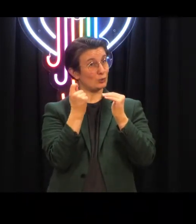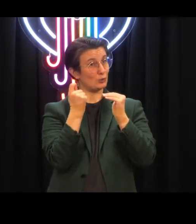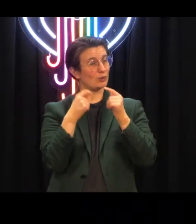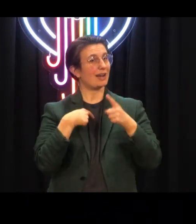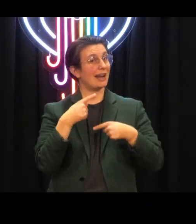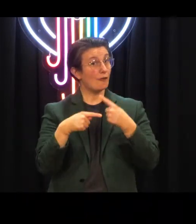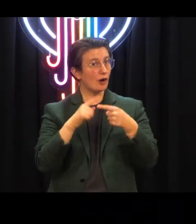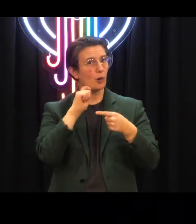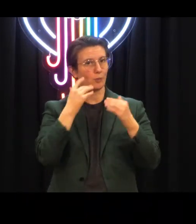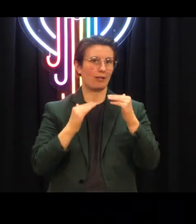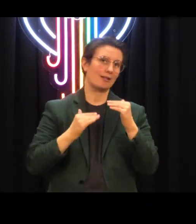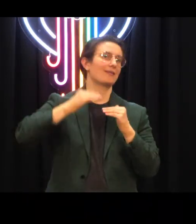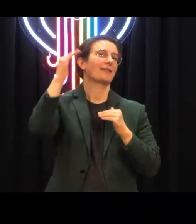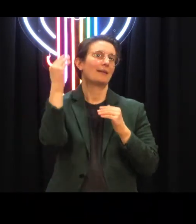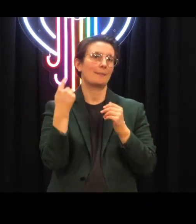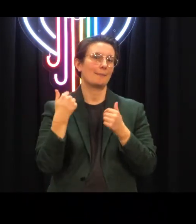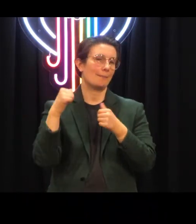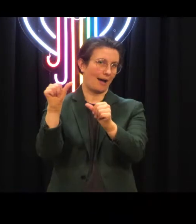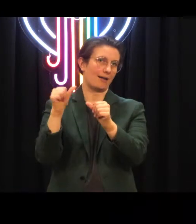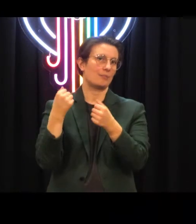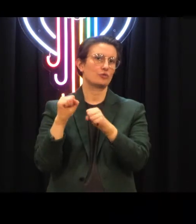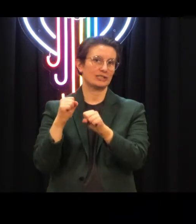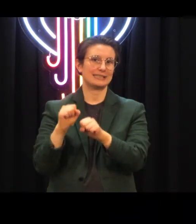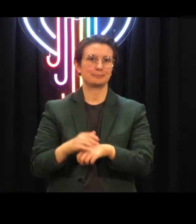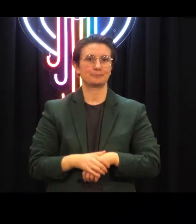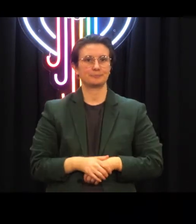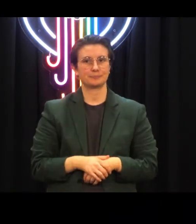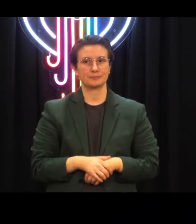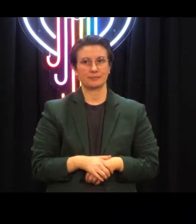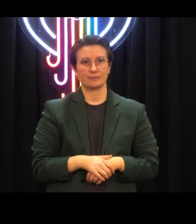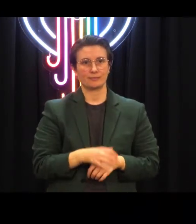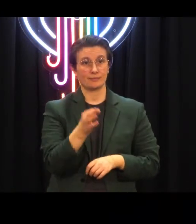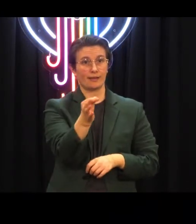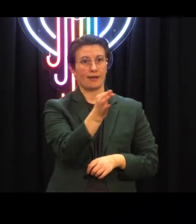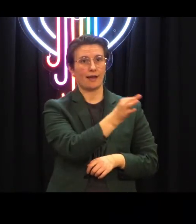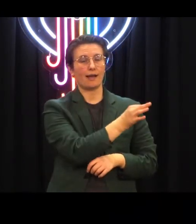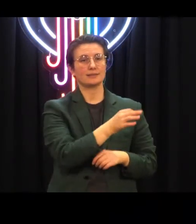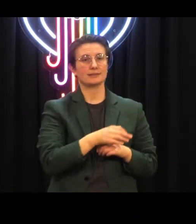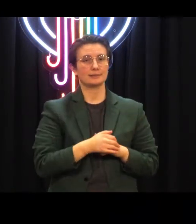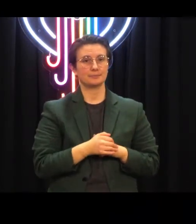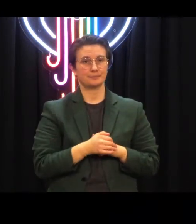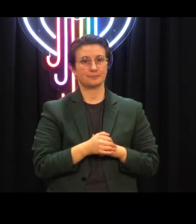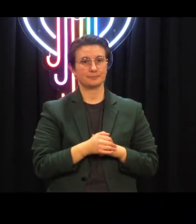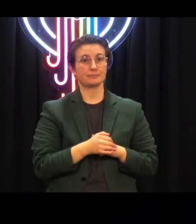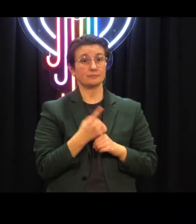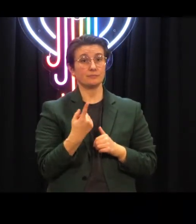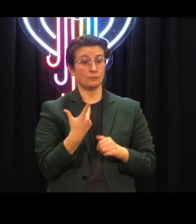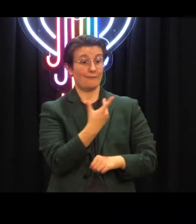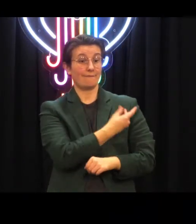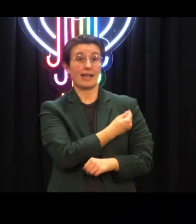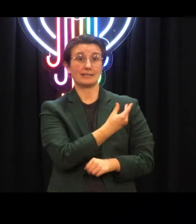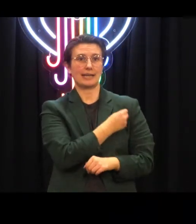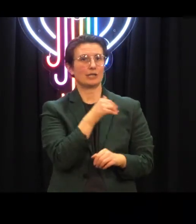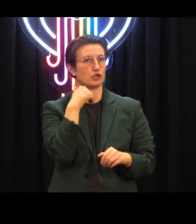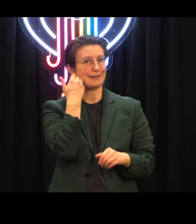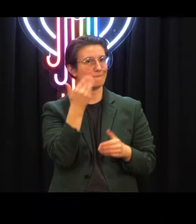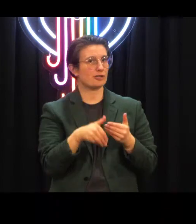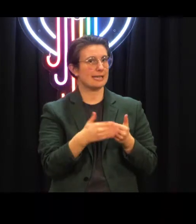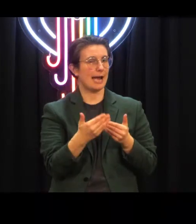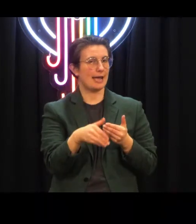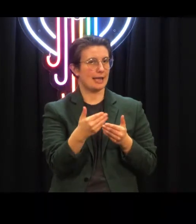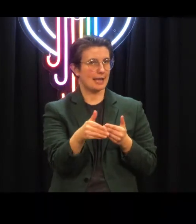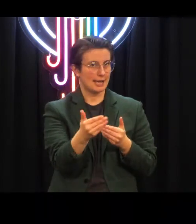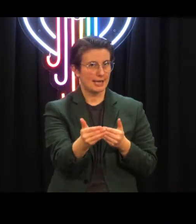on those vaccination rates, the 7-day rolling average has dropped recently. Is that a supply or is that a